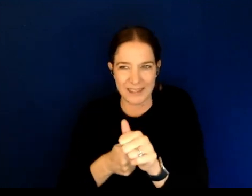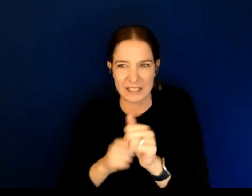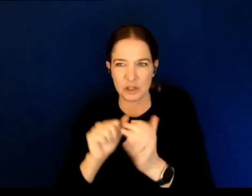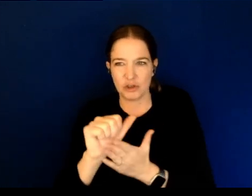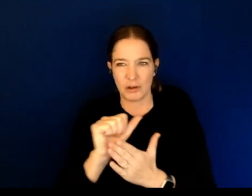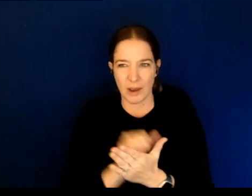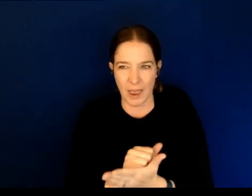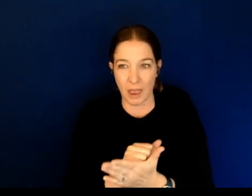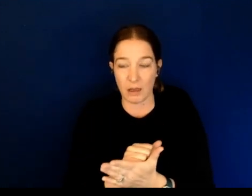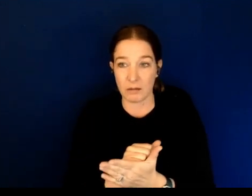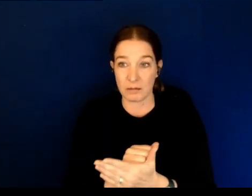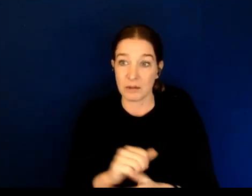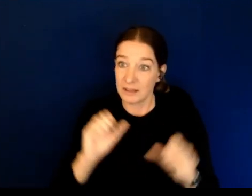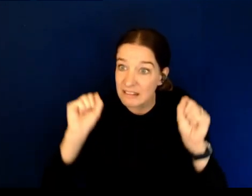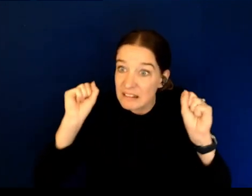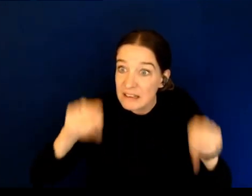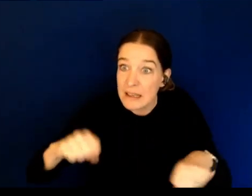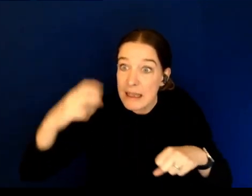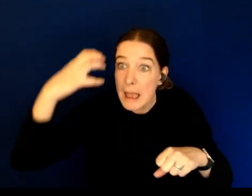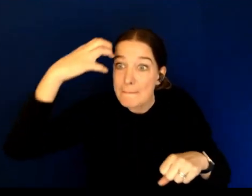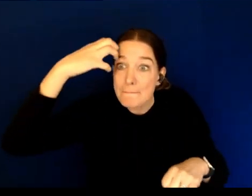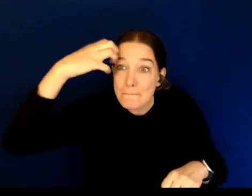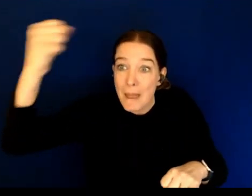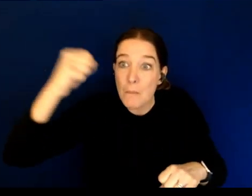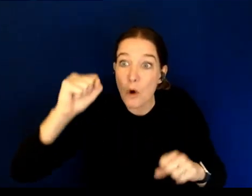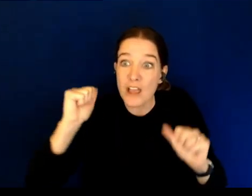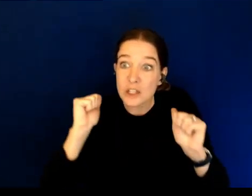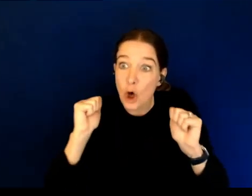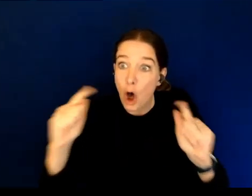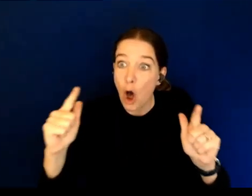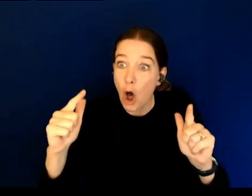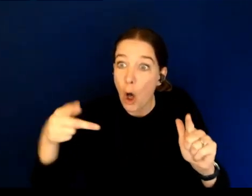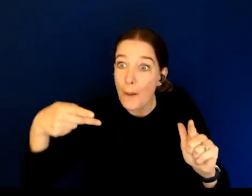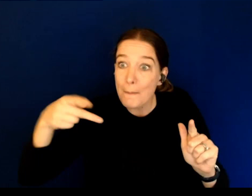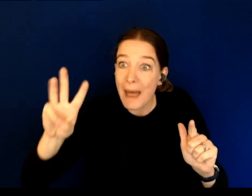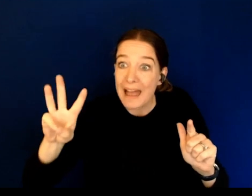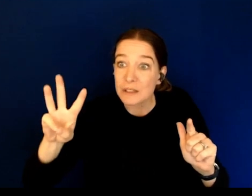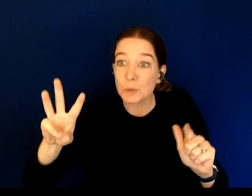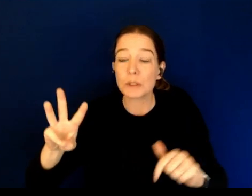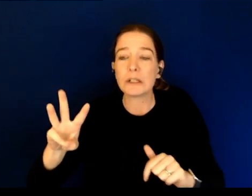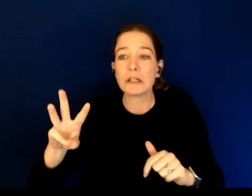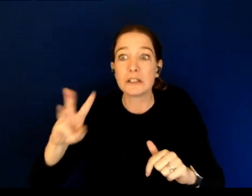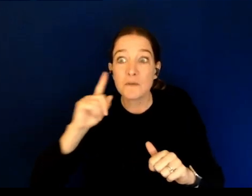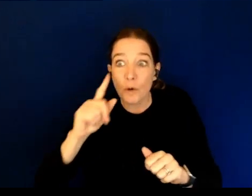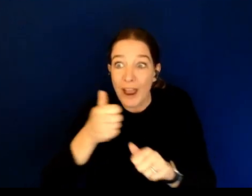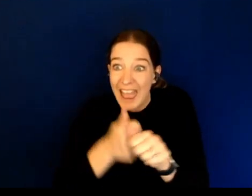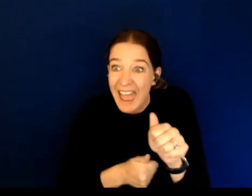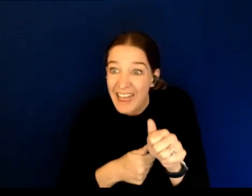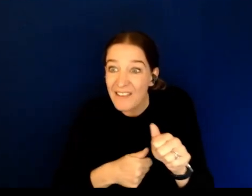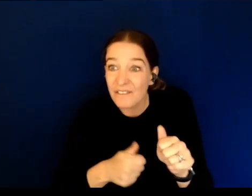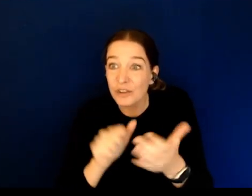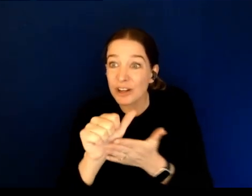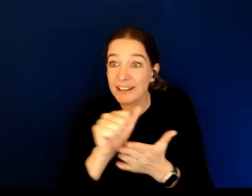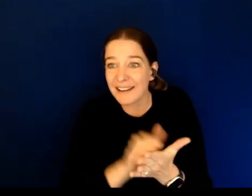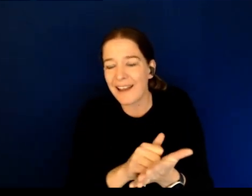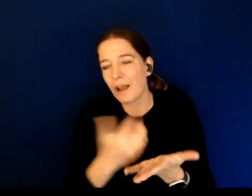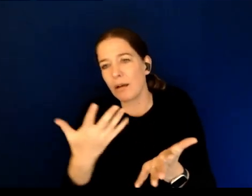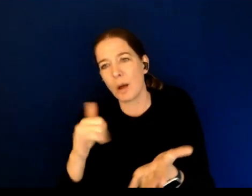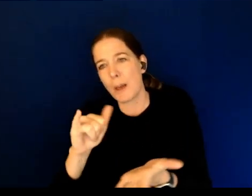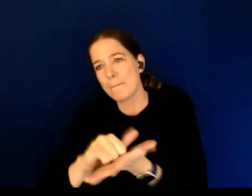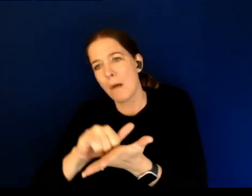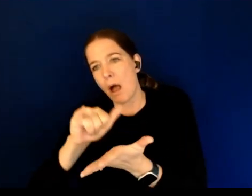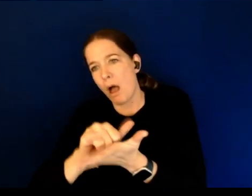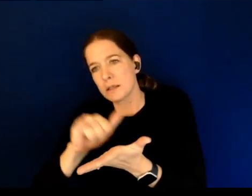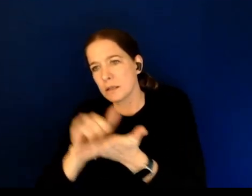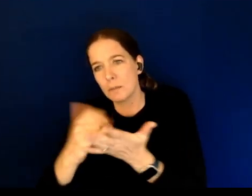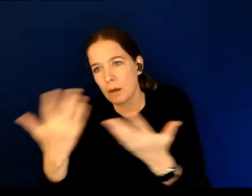Remembering long, unique passwords for every account in our lives is impossible. Rather than write them down